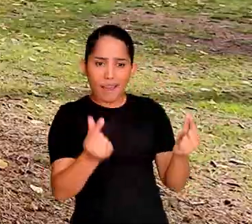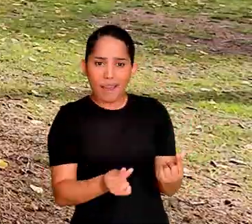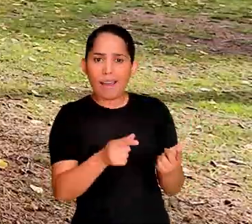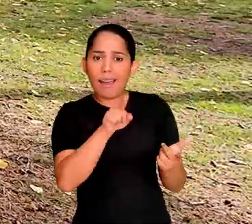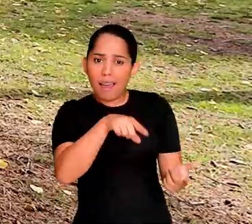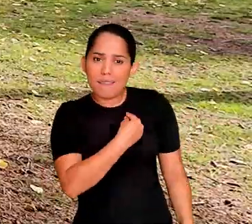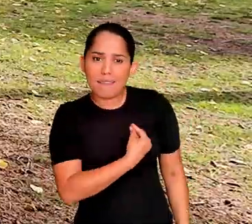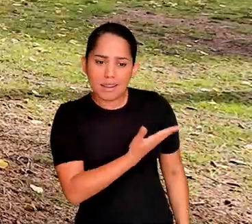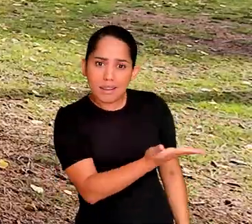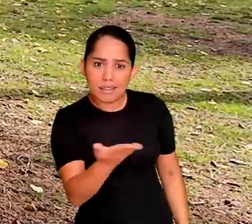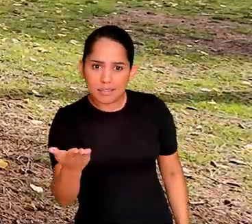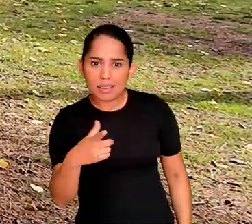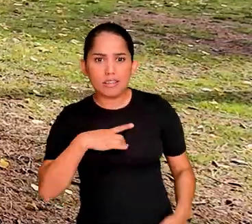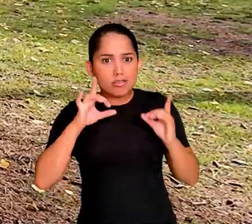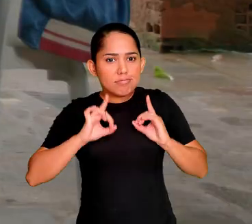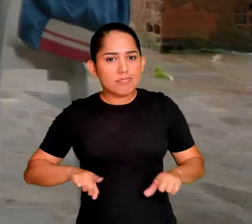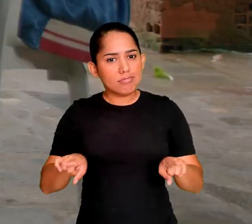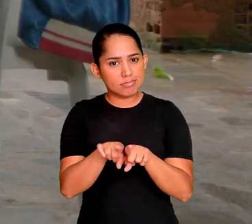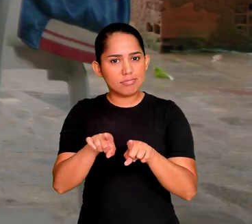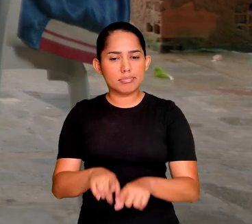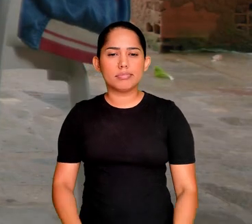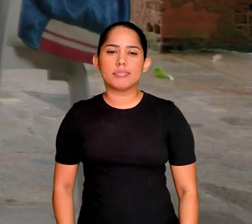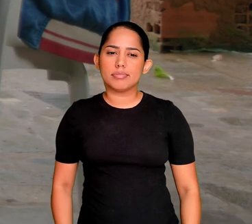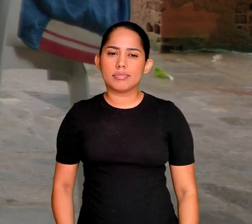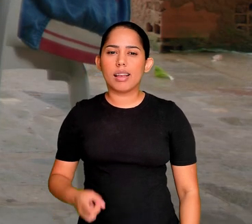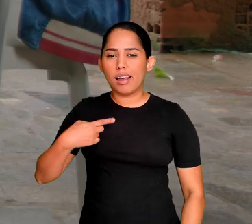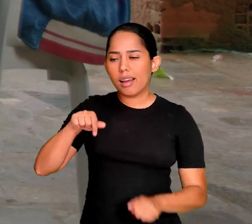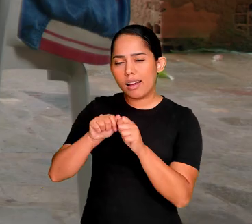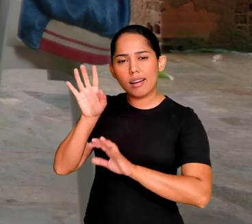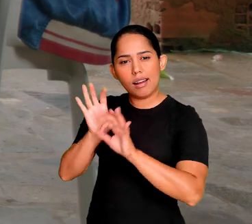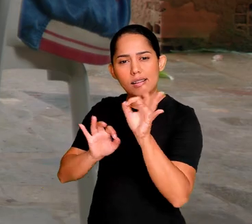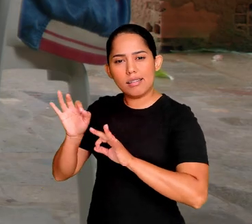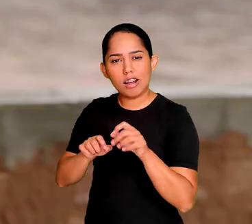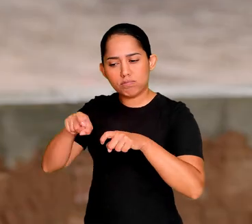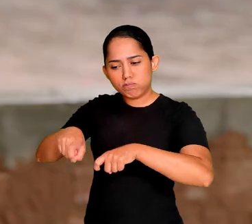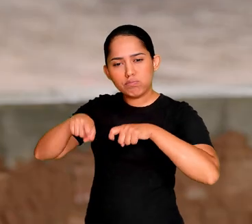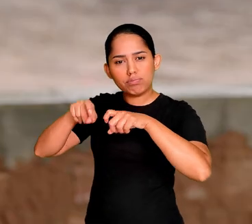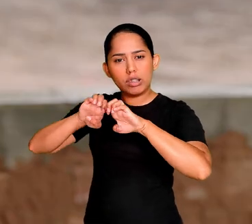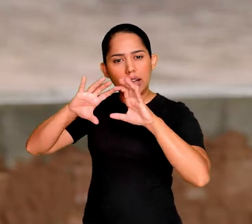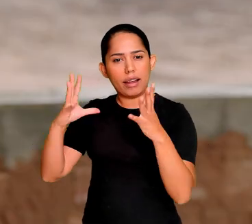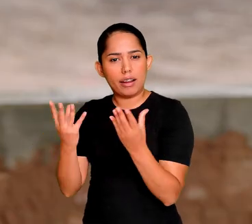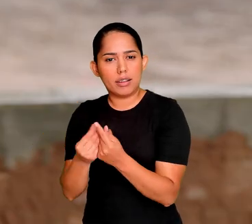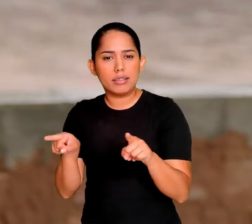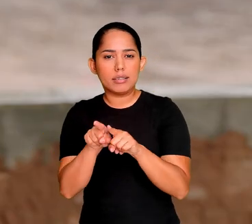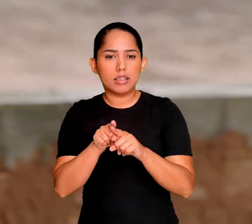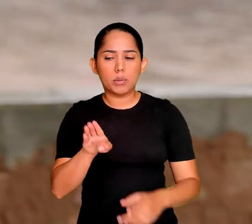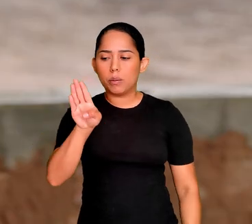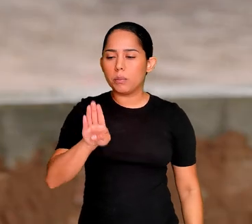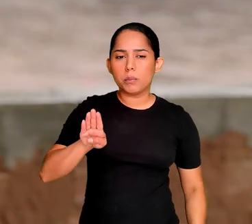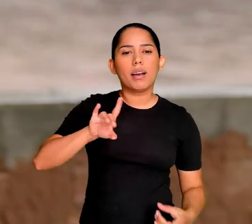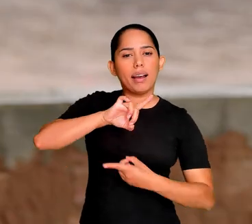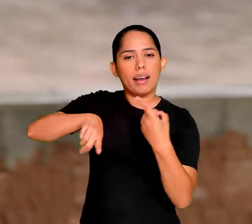they are beings with their own dignity. A produção que a gente faz na agroecologia, na biodinâmica, ela é a cura, é o